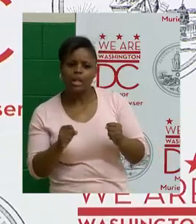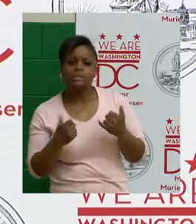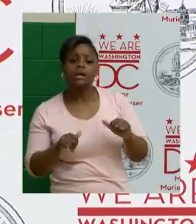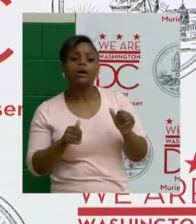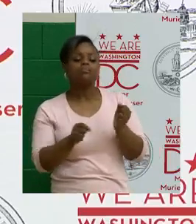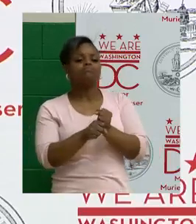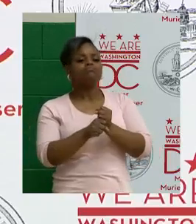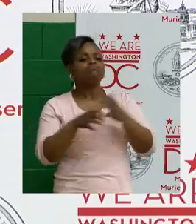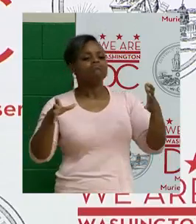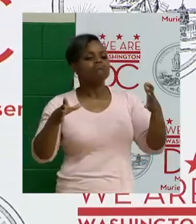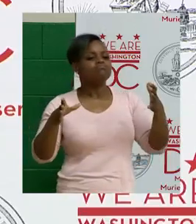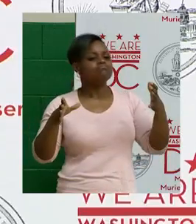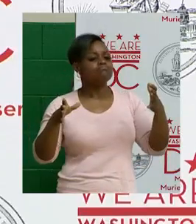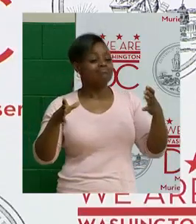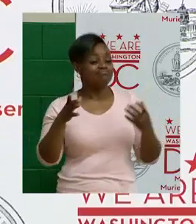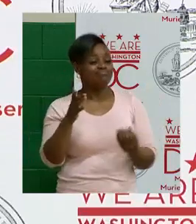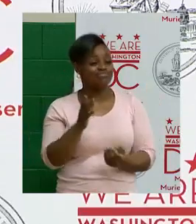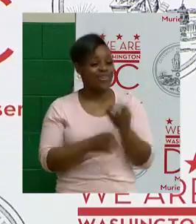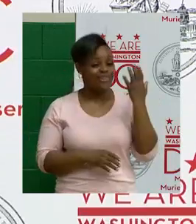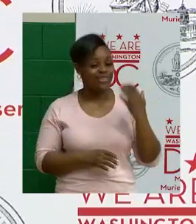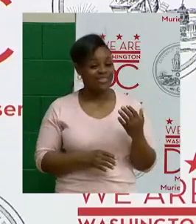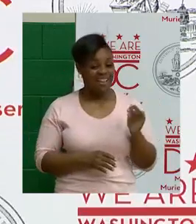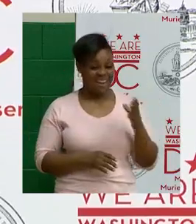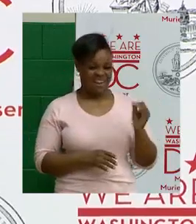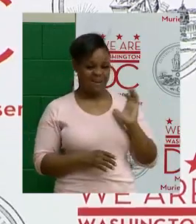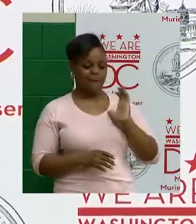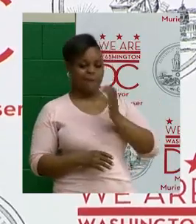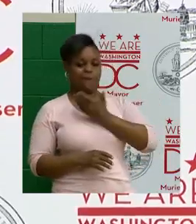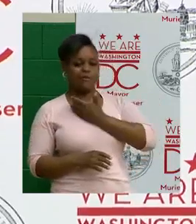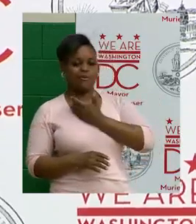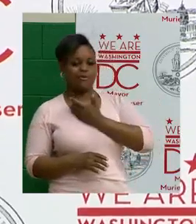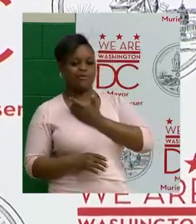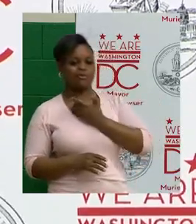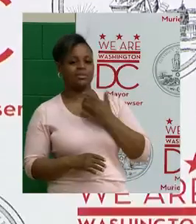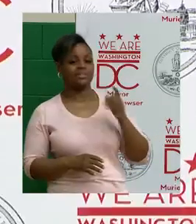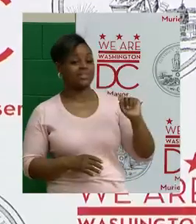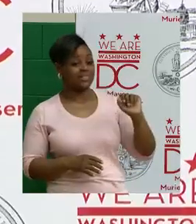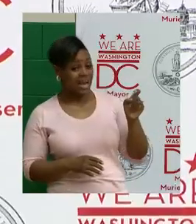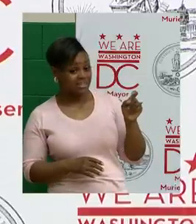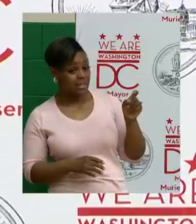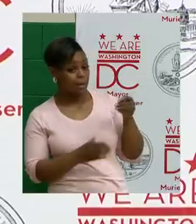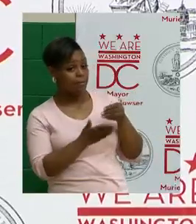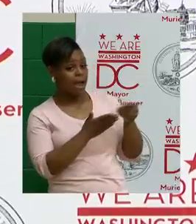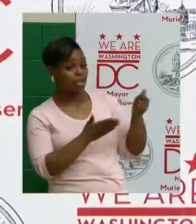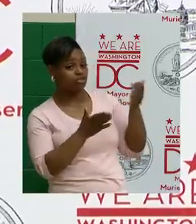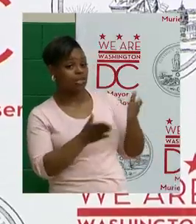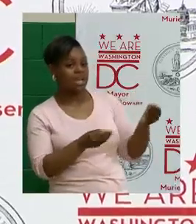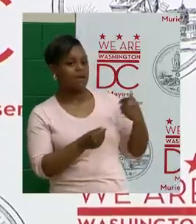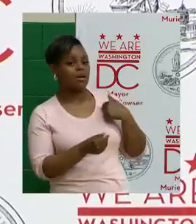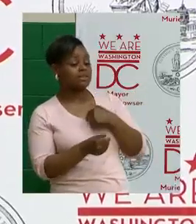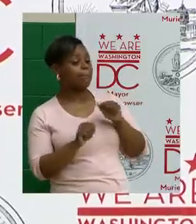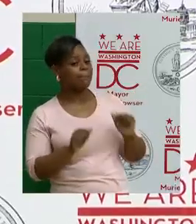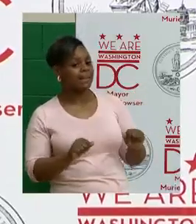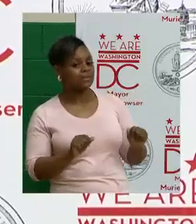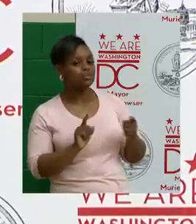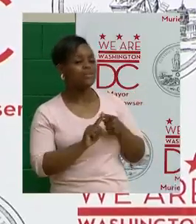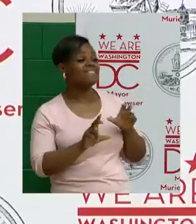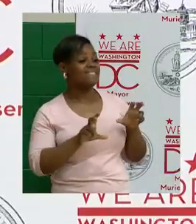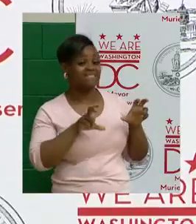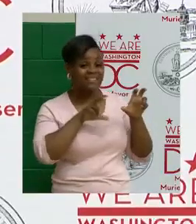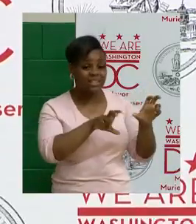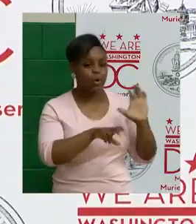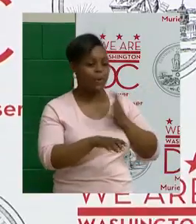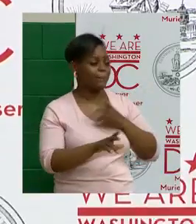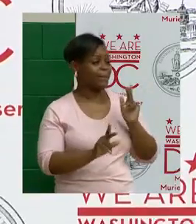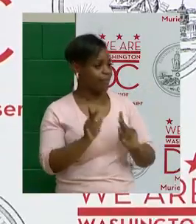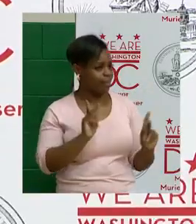and that our taxpayers give us the ability to make the types of investments in our people